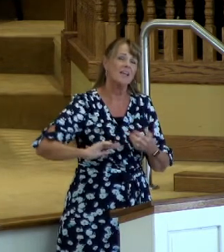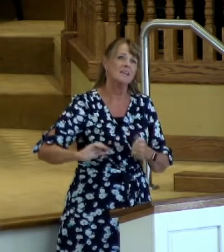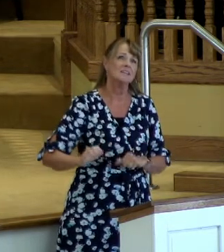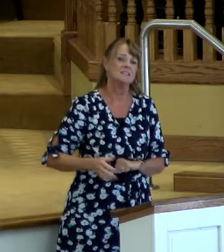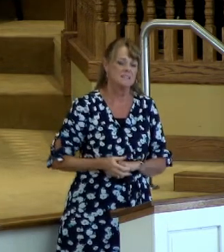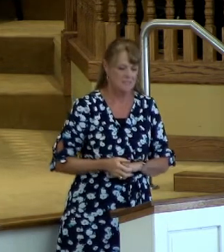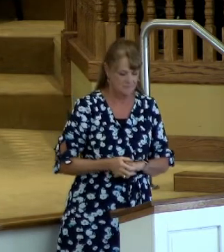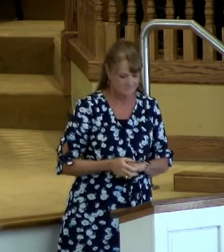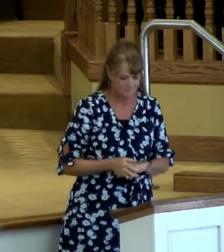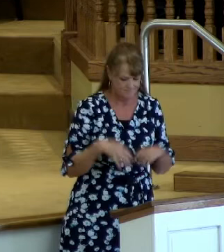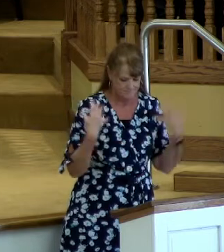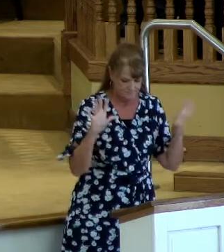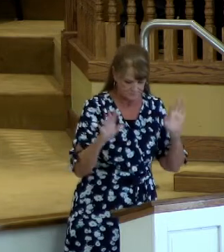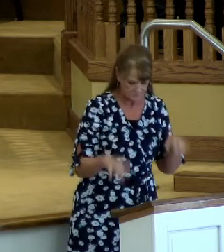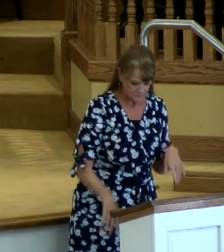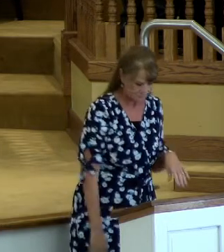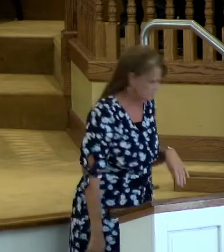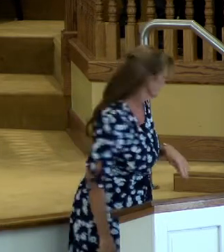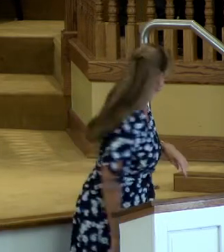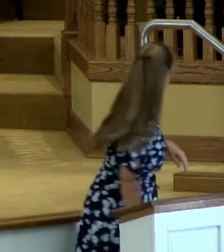disguise?